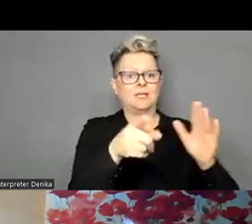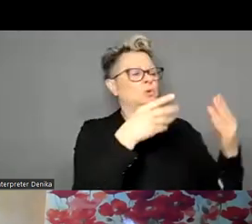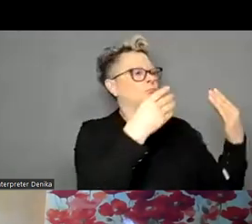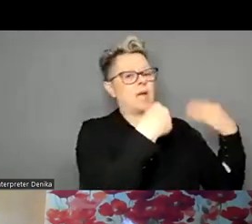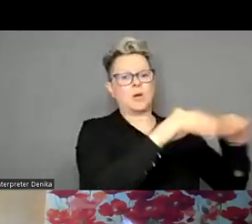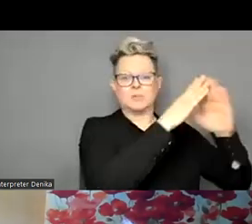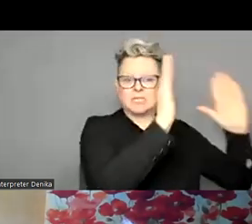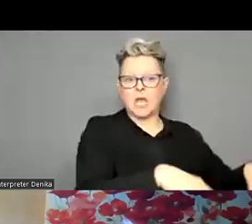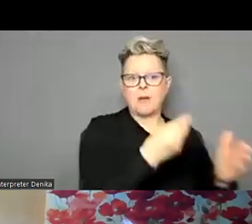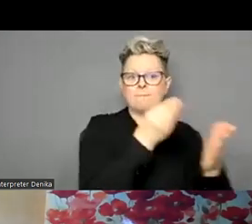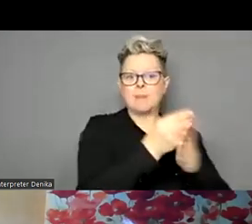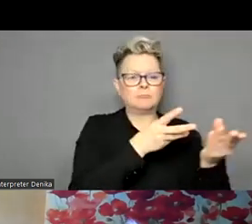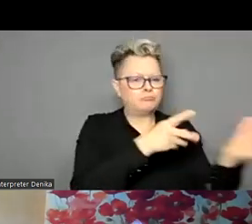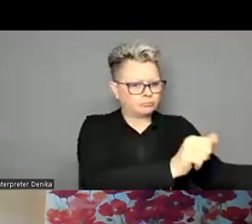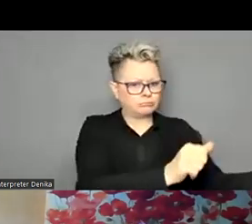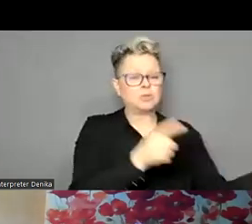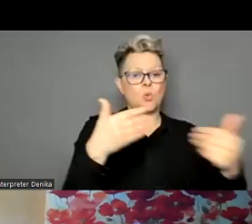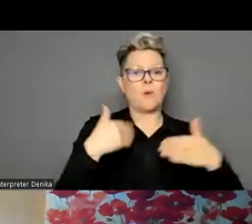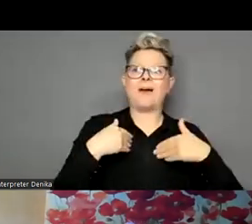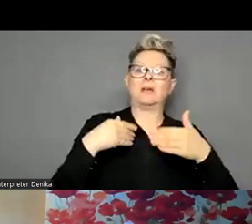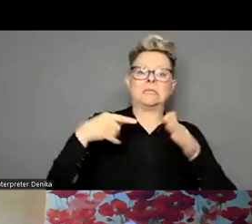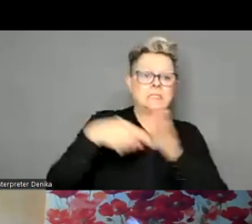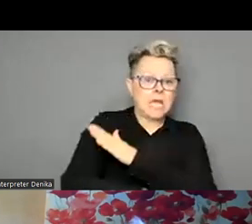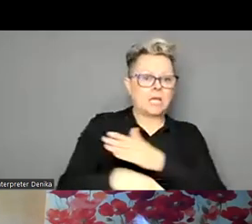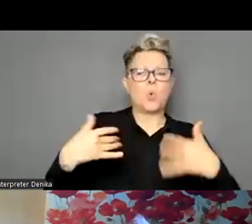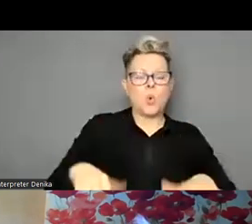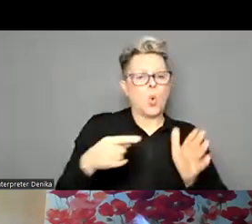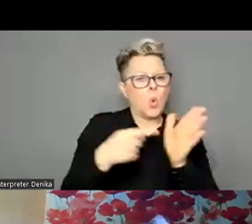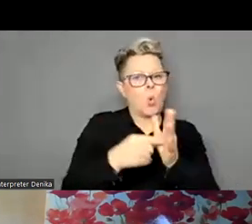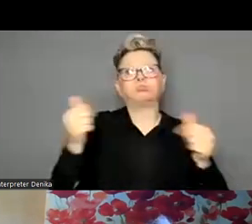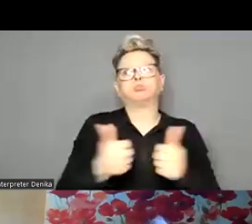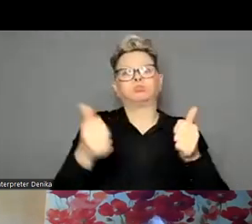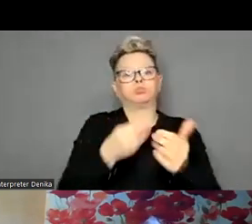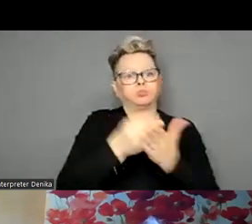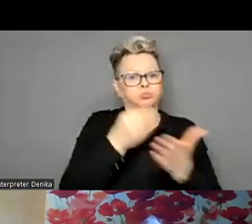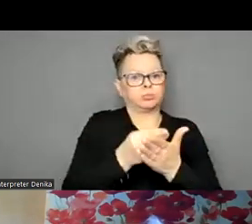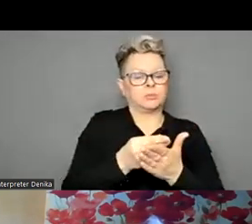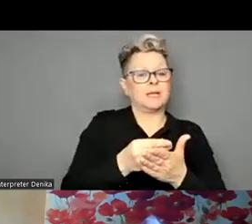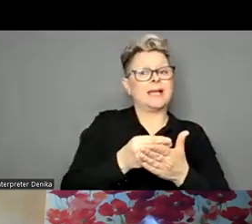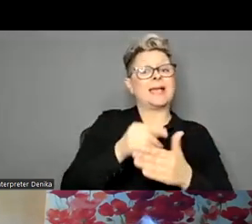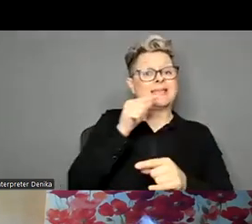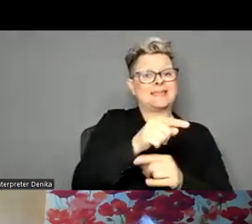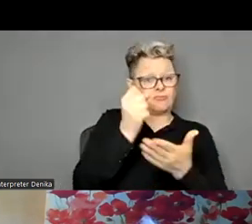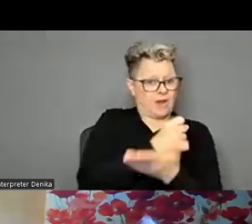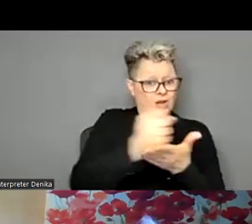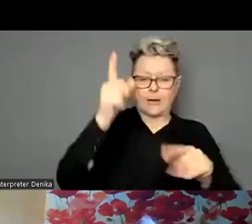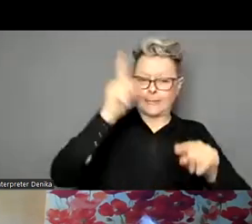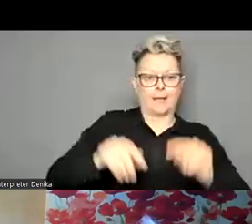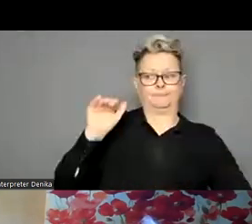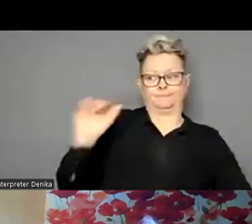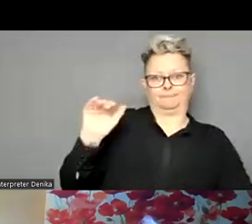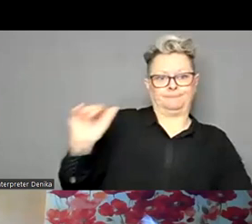debt. Your credit card company can't bother your children for them to repay, like, because debts are